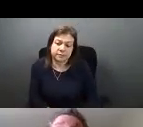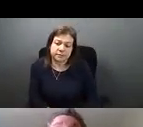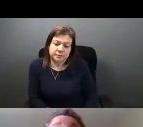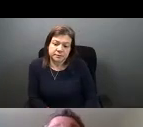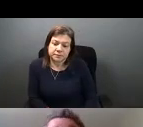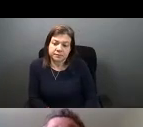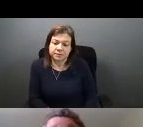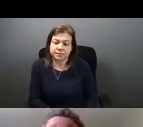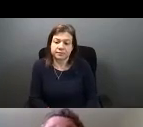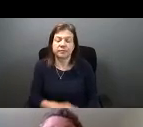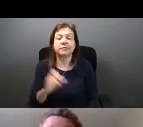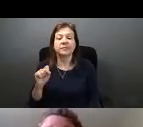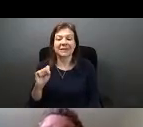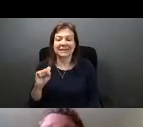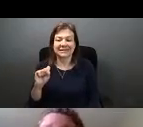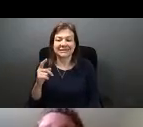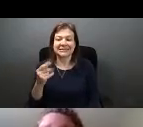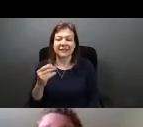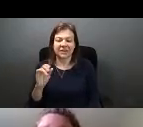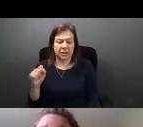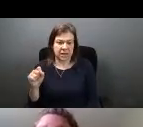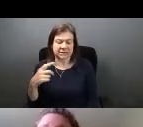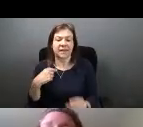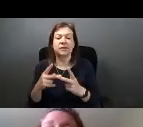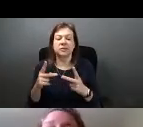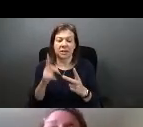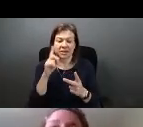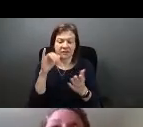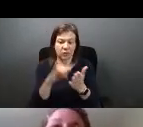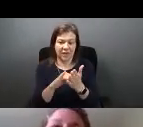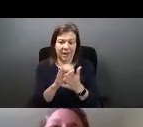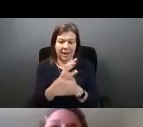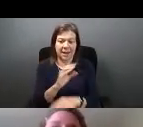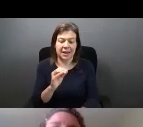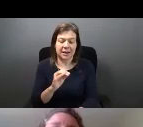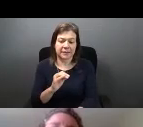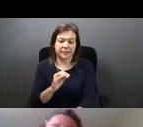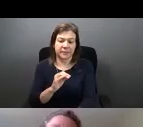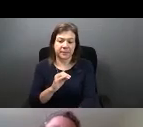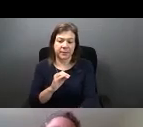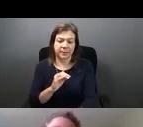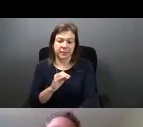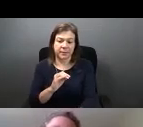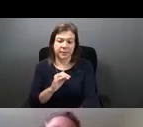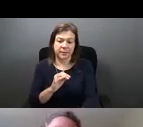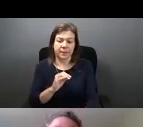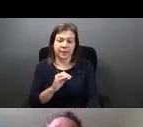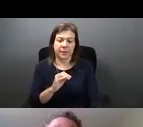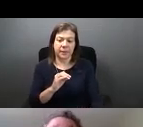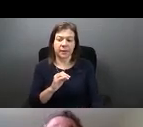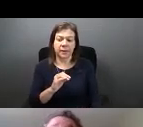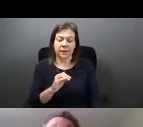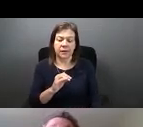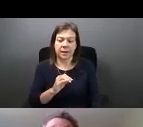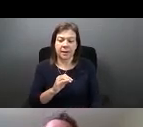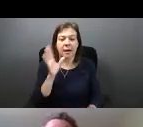year. Yes, you can. There is a space for that. And you want to